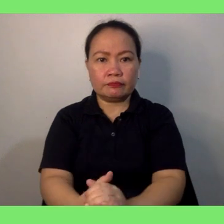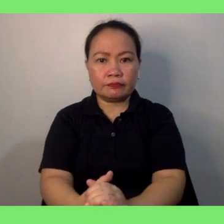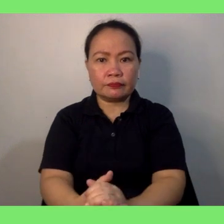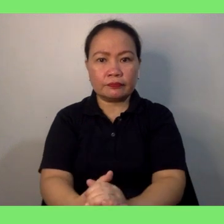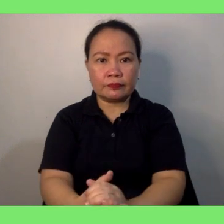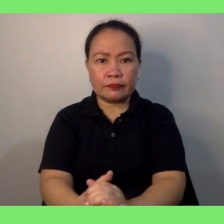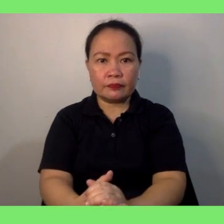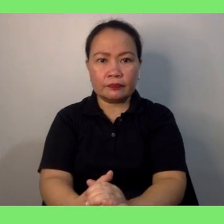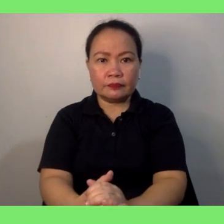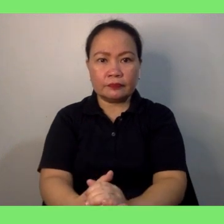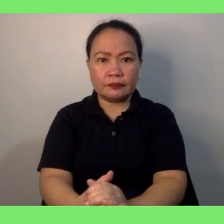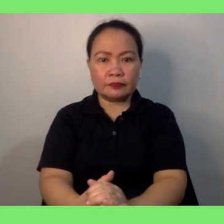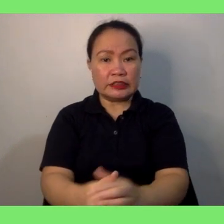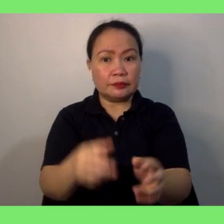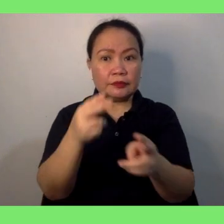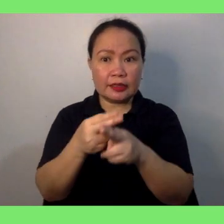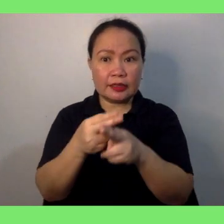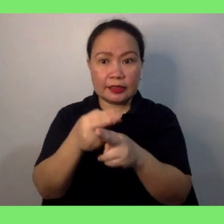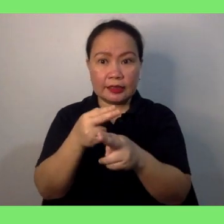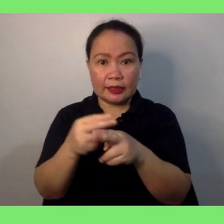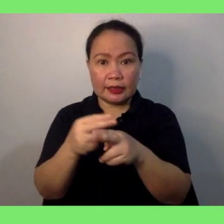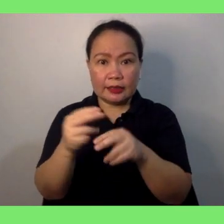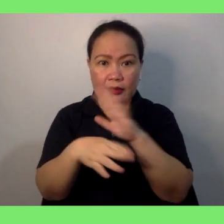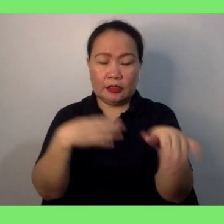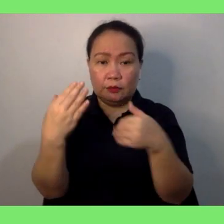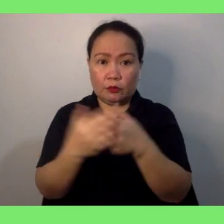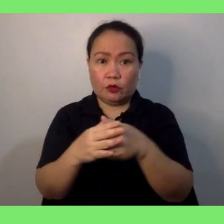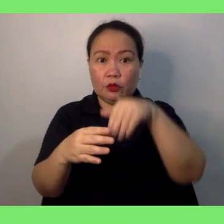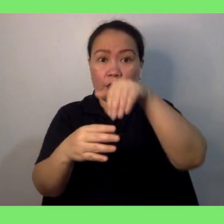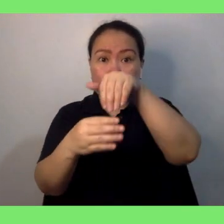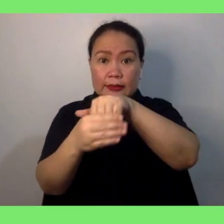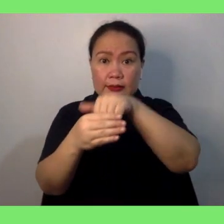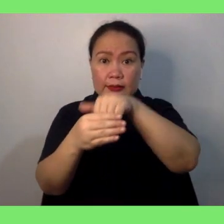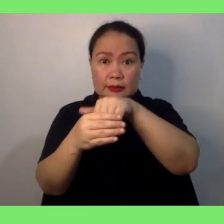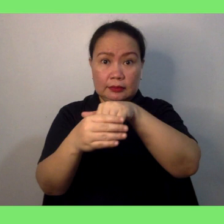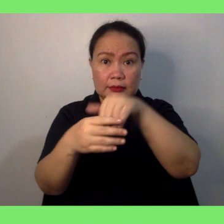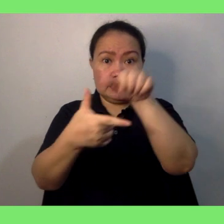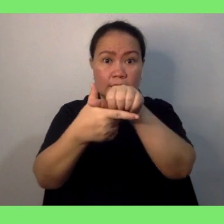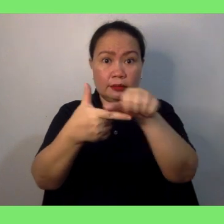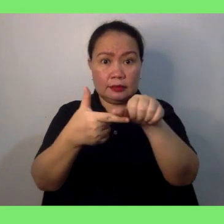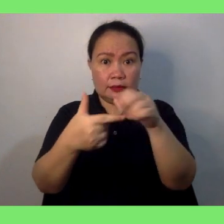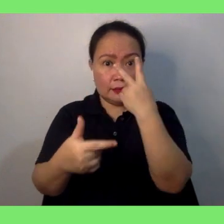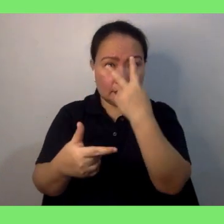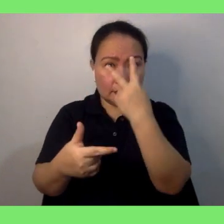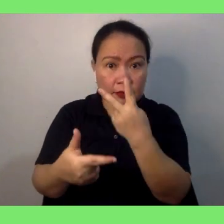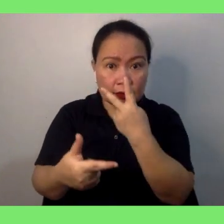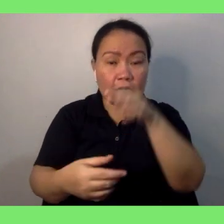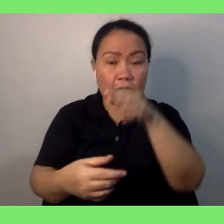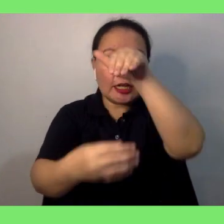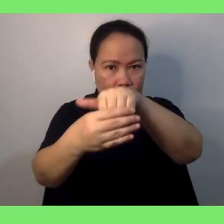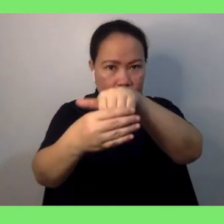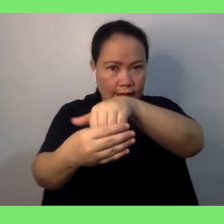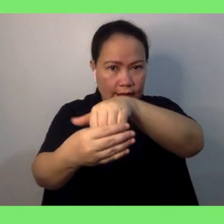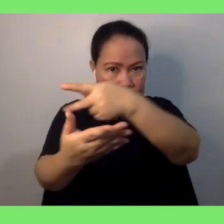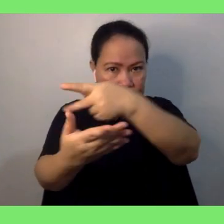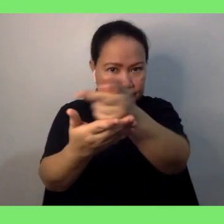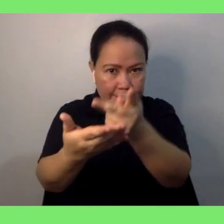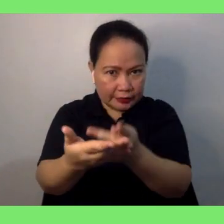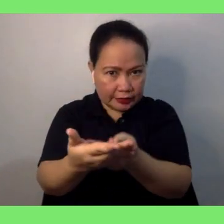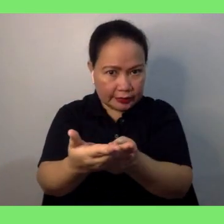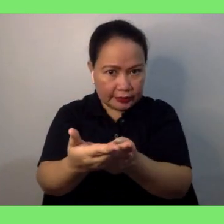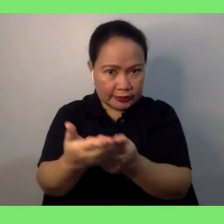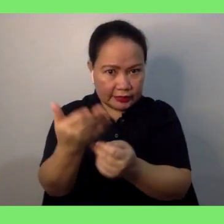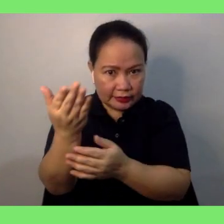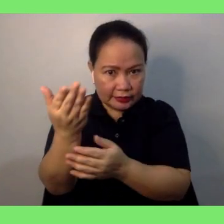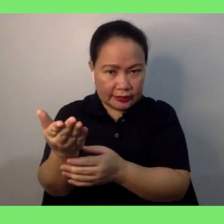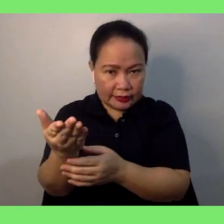kung ini-name natin lahat ng interior angles niya, so dito ka titingin sa interior part, yung nasa loob. So